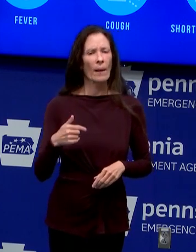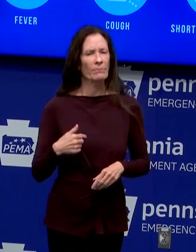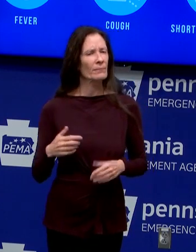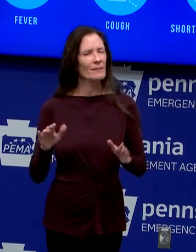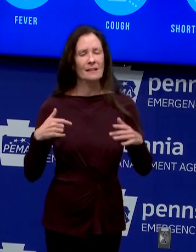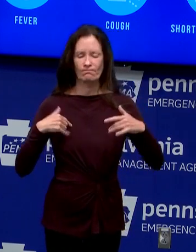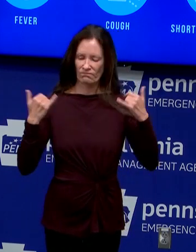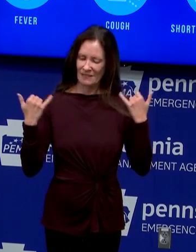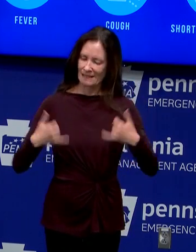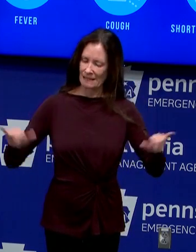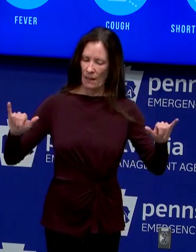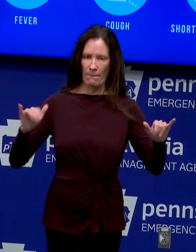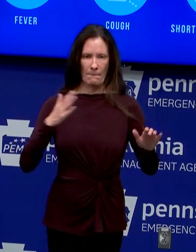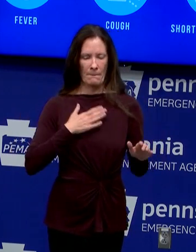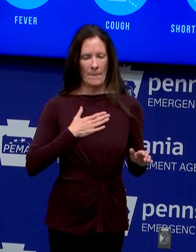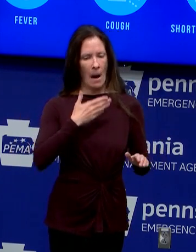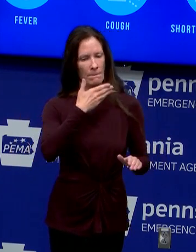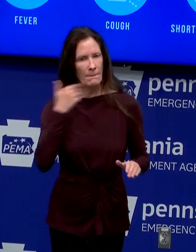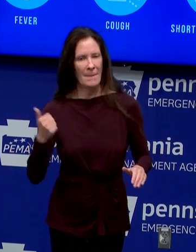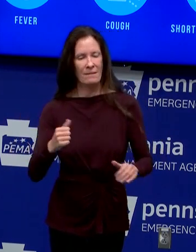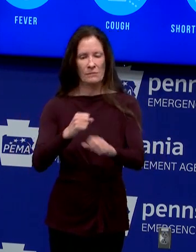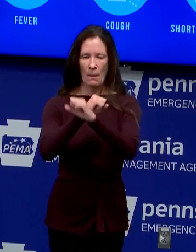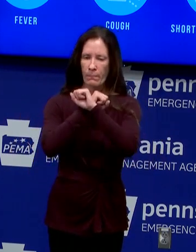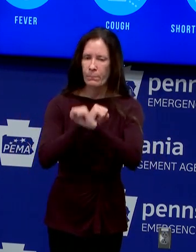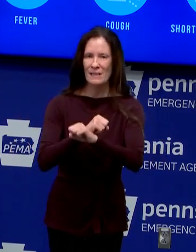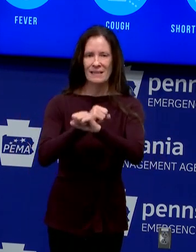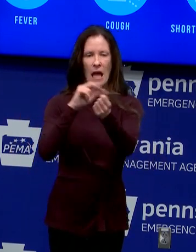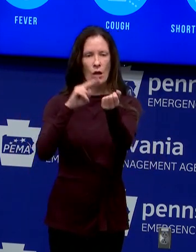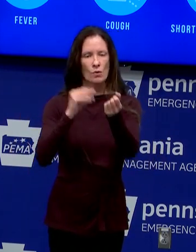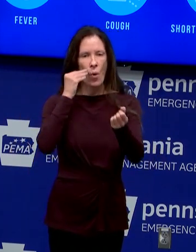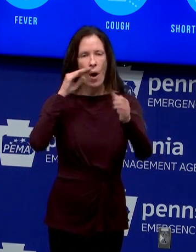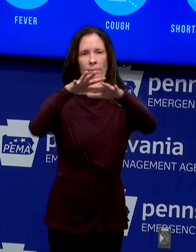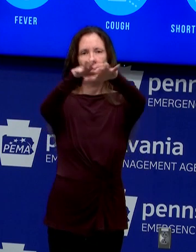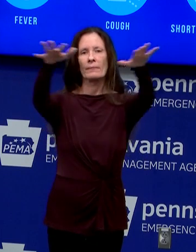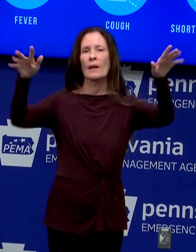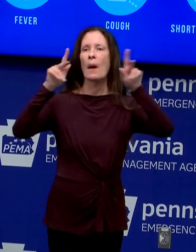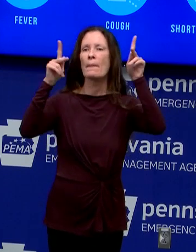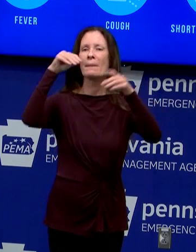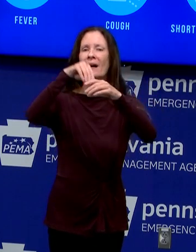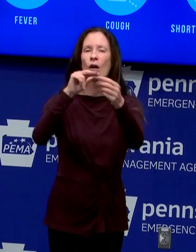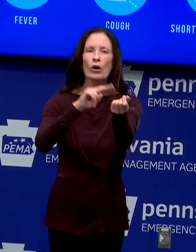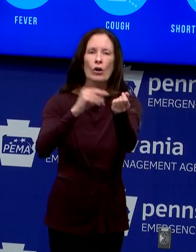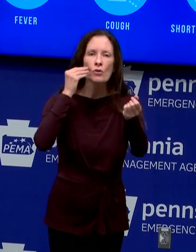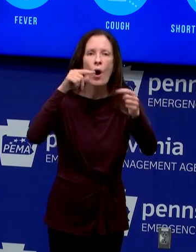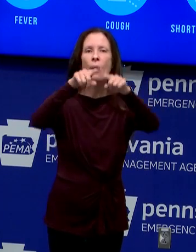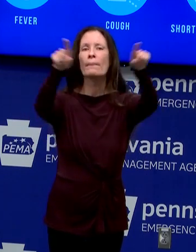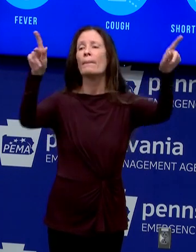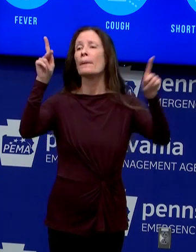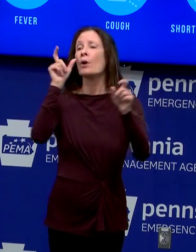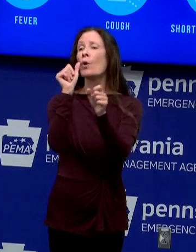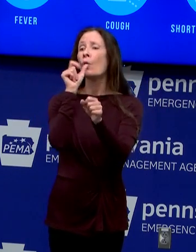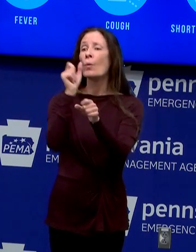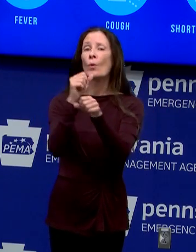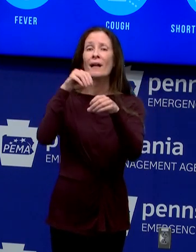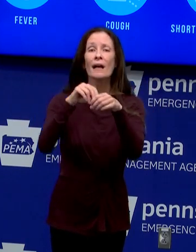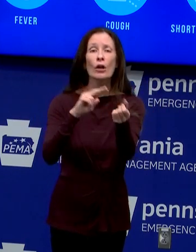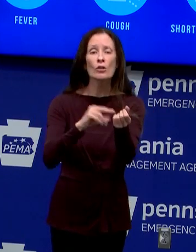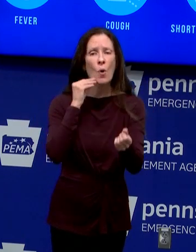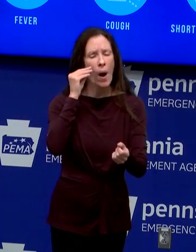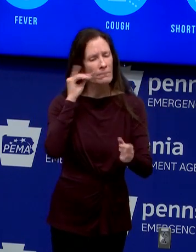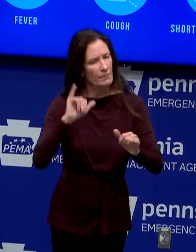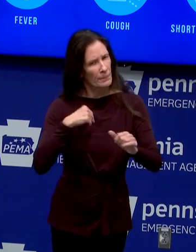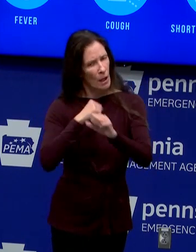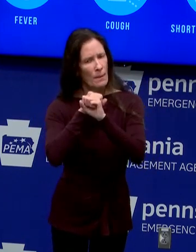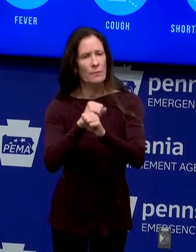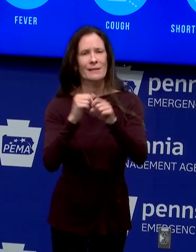the staff and the residents of long-term care living facilities. From Fox 43, a follow-up question.